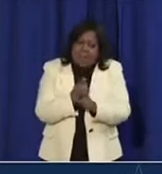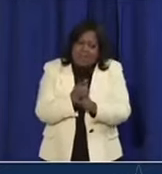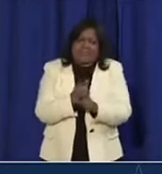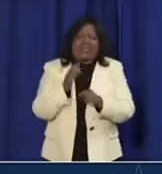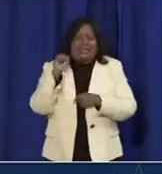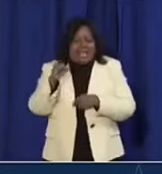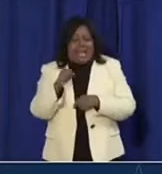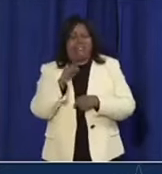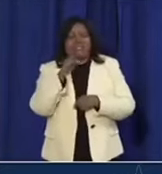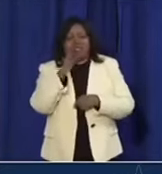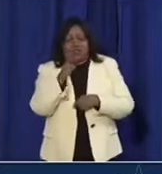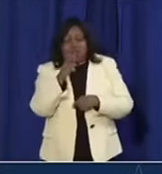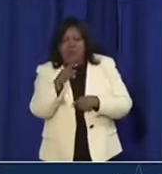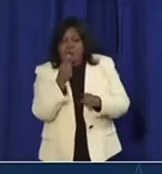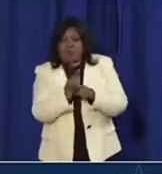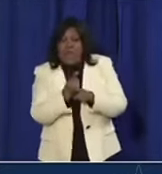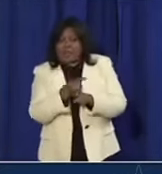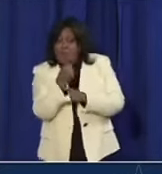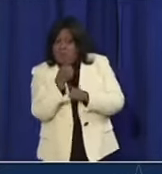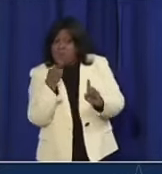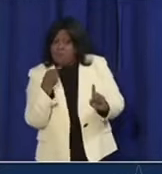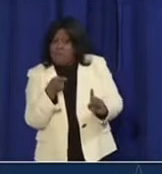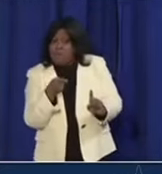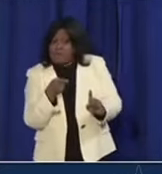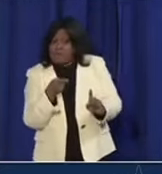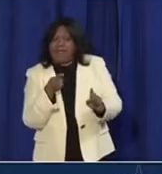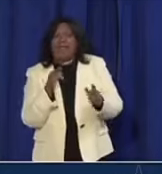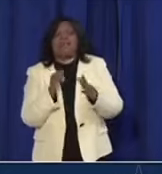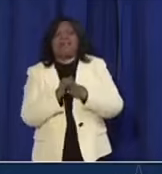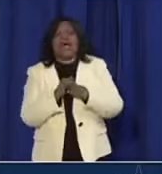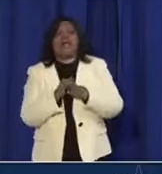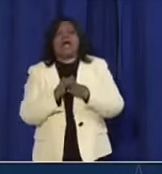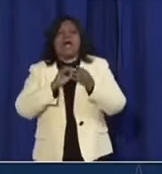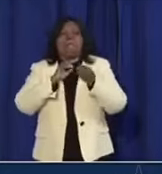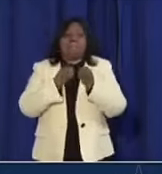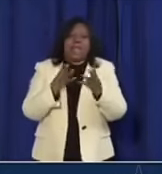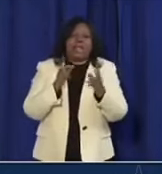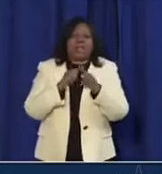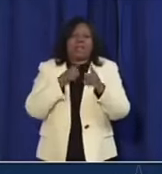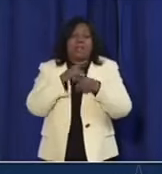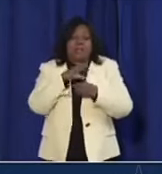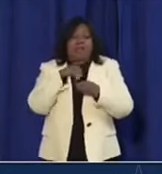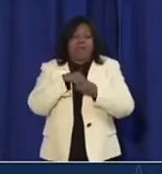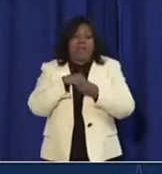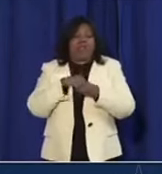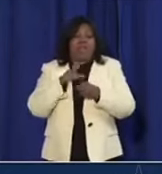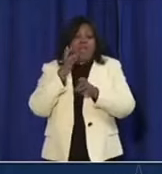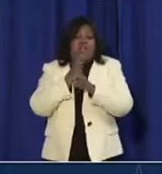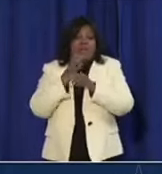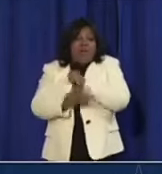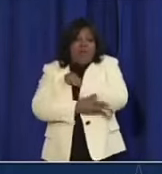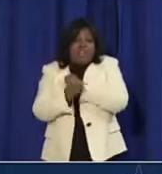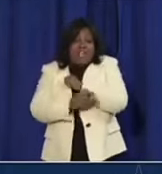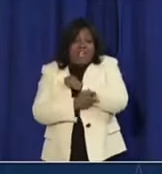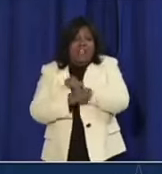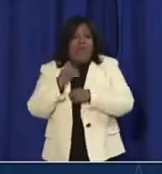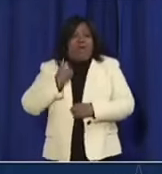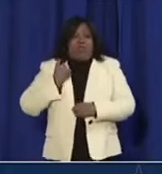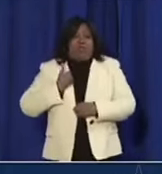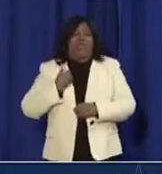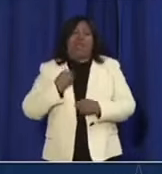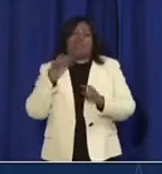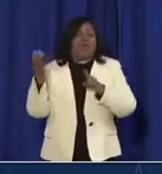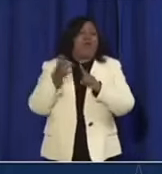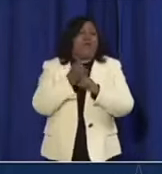Yes, you are right on one point, which is that a number of people that are involved in our carjackings are juveniles. We're